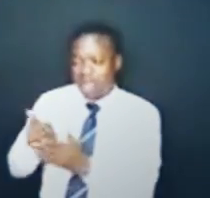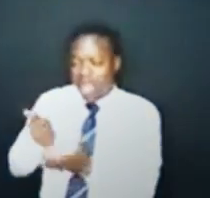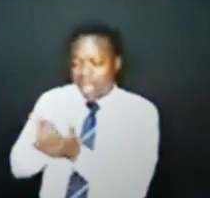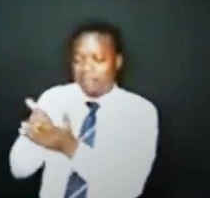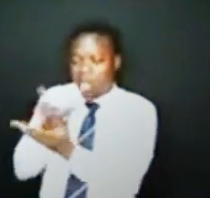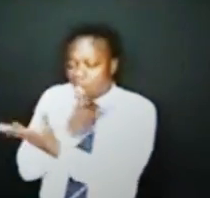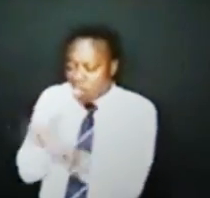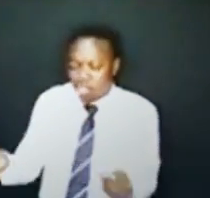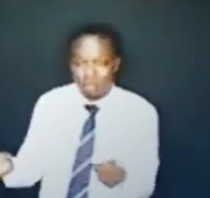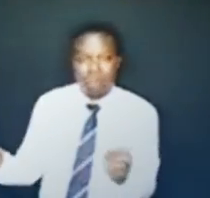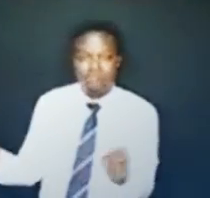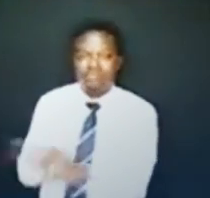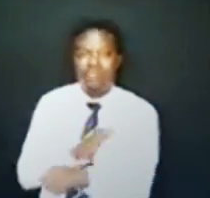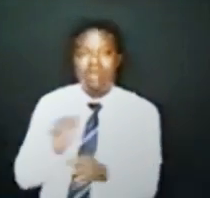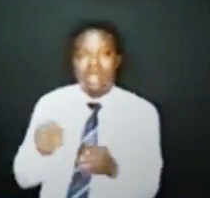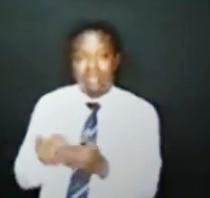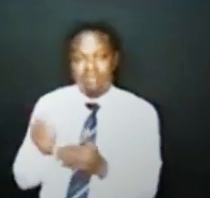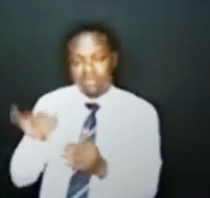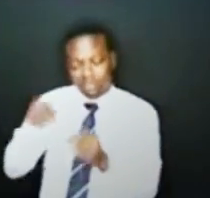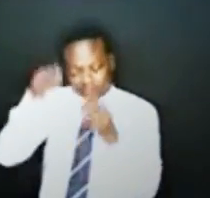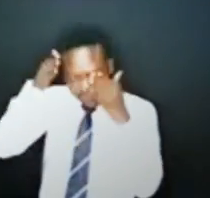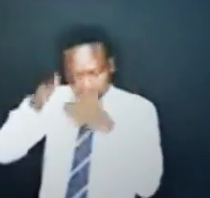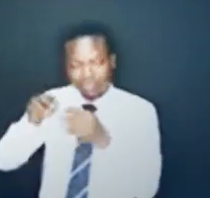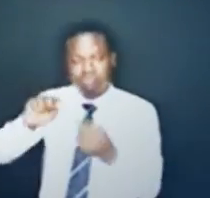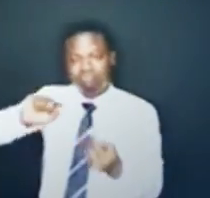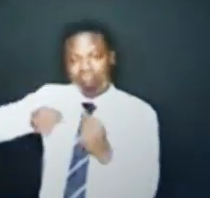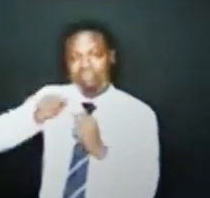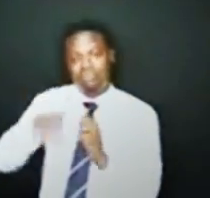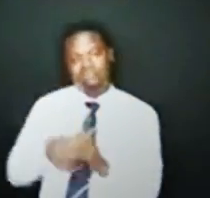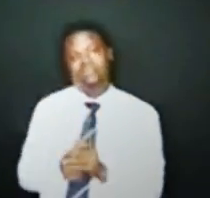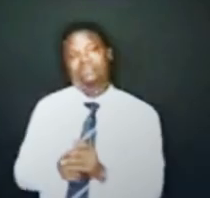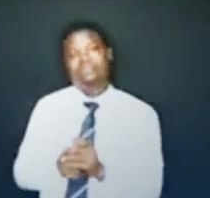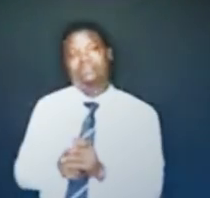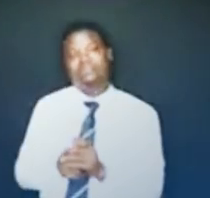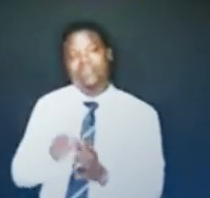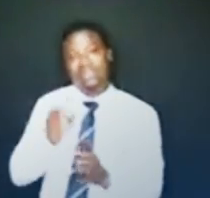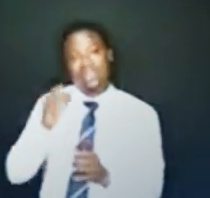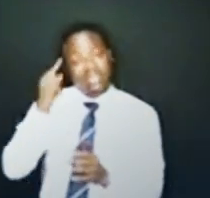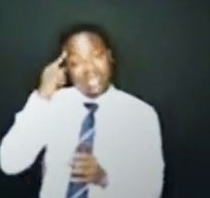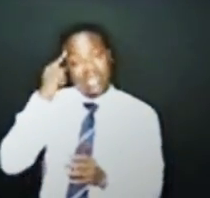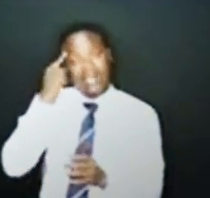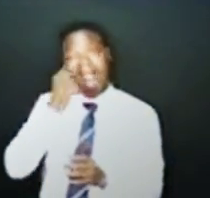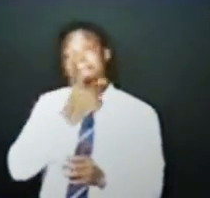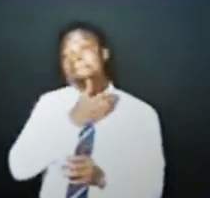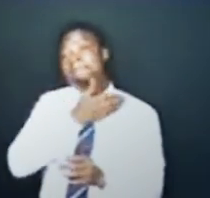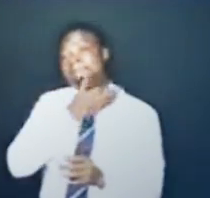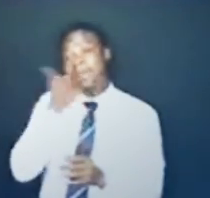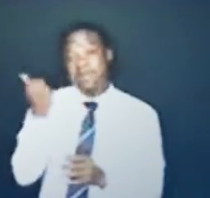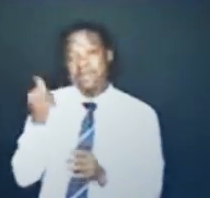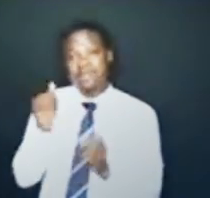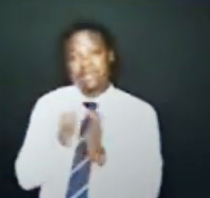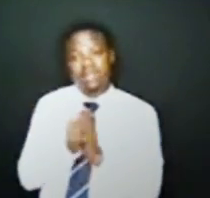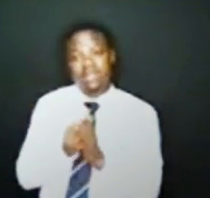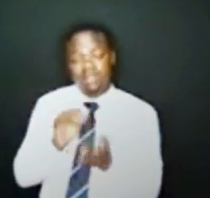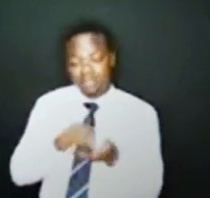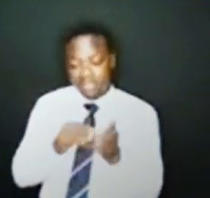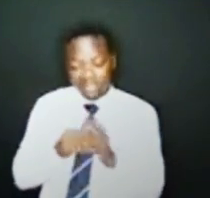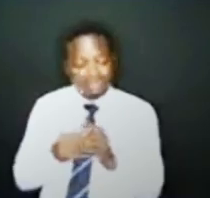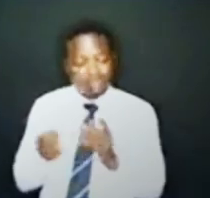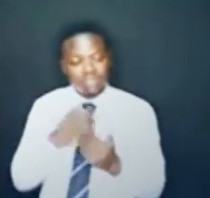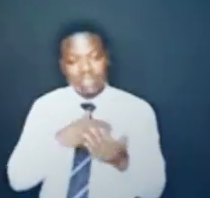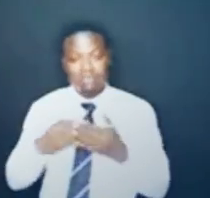But let me iterate that if it is better that in the midst of